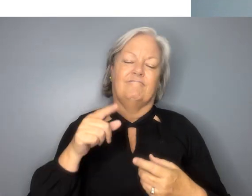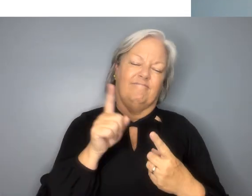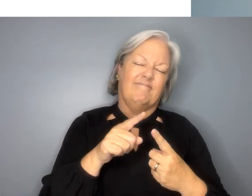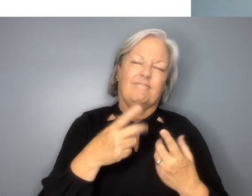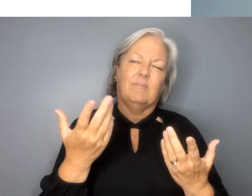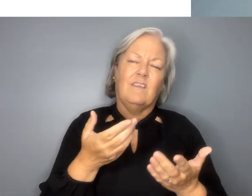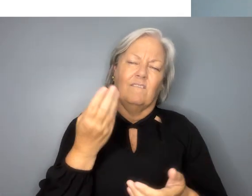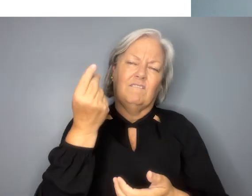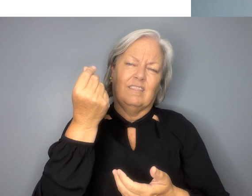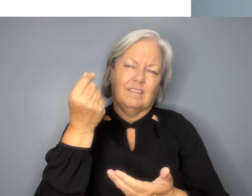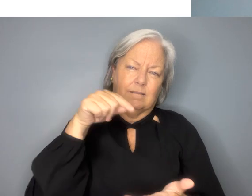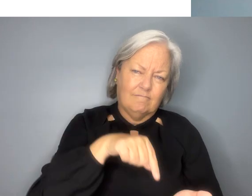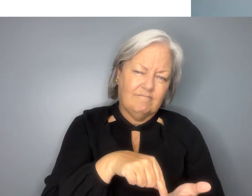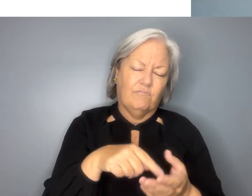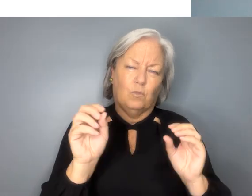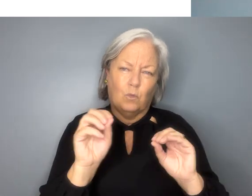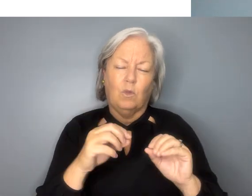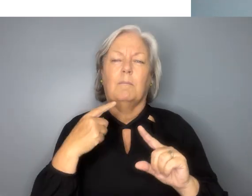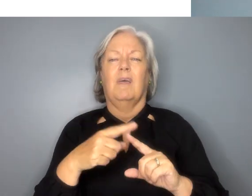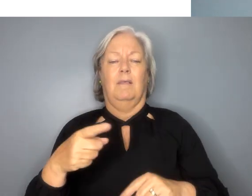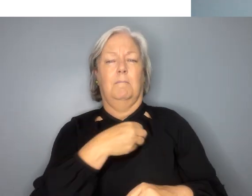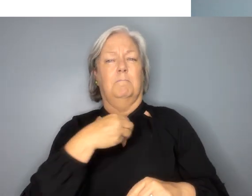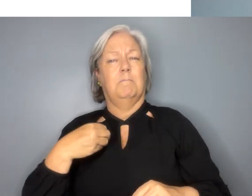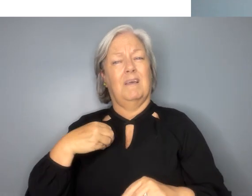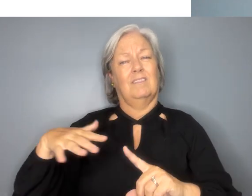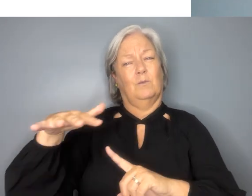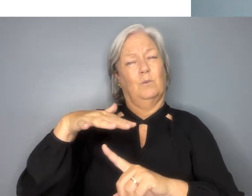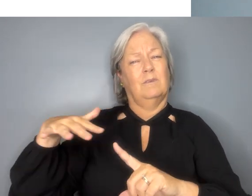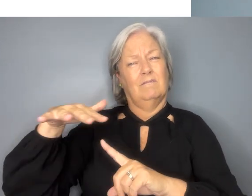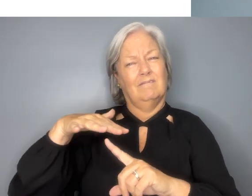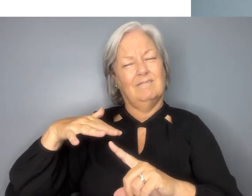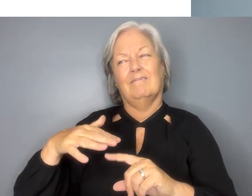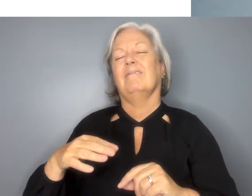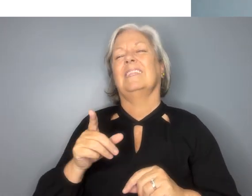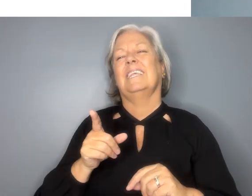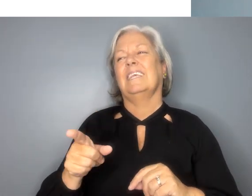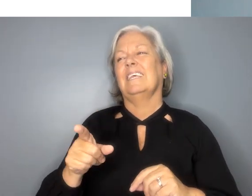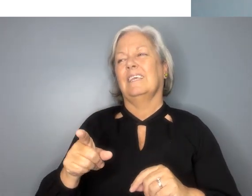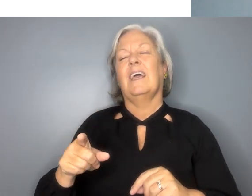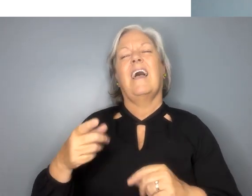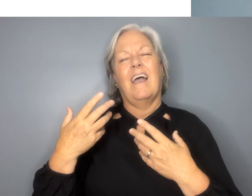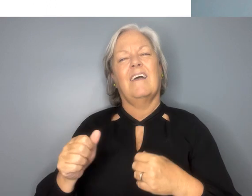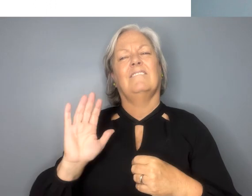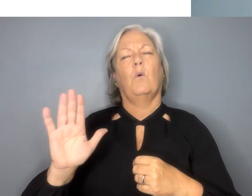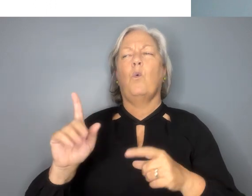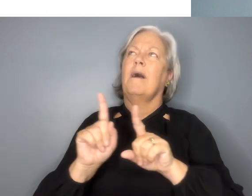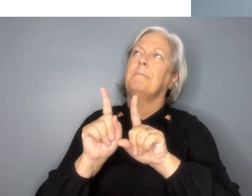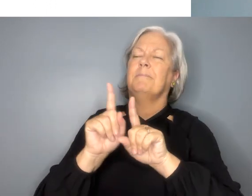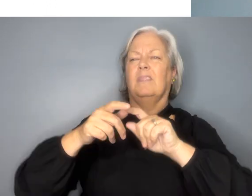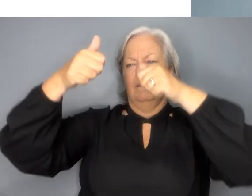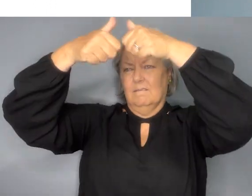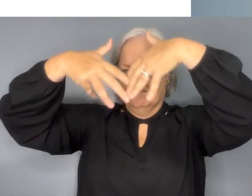part, funding, but also in part because medical spaces do tend to hold to quite strong